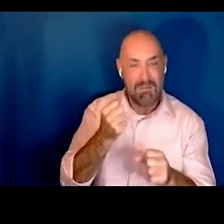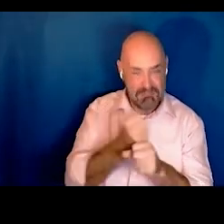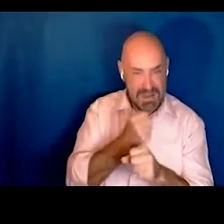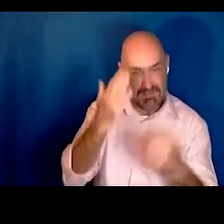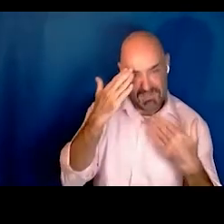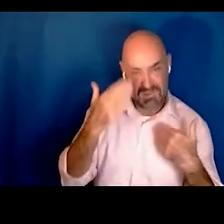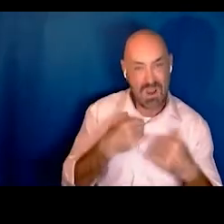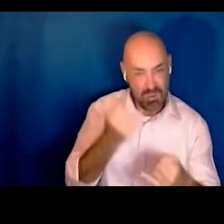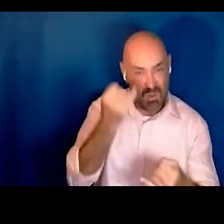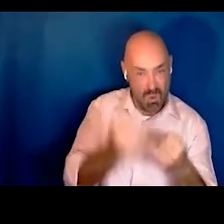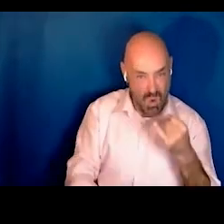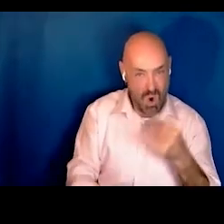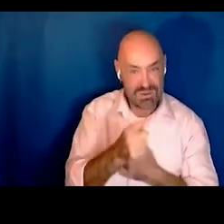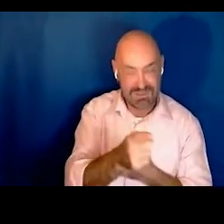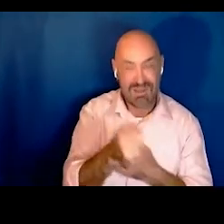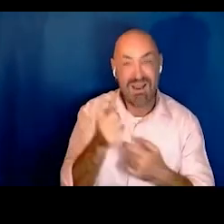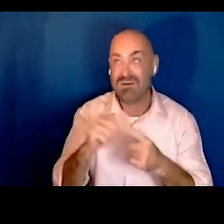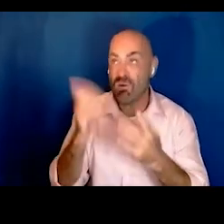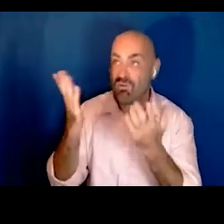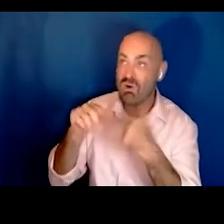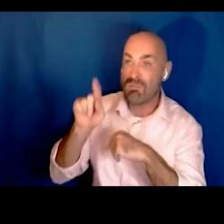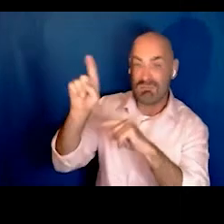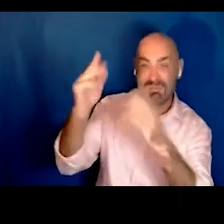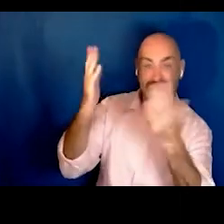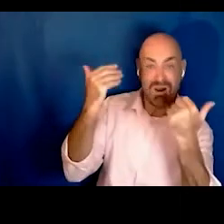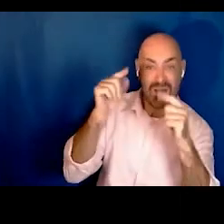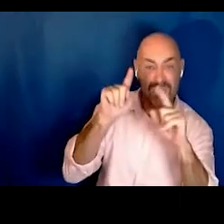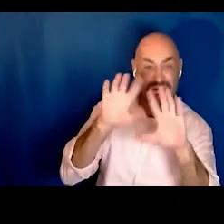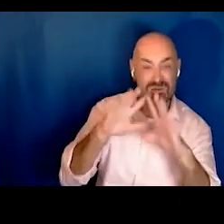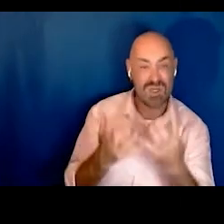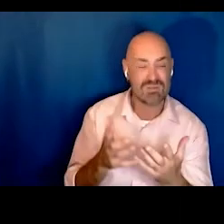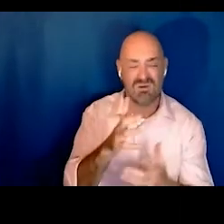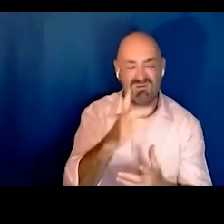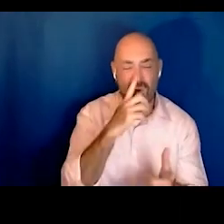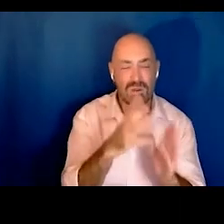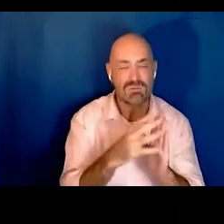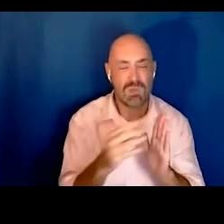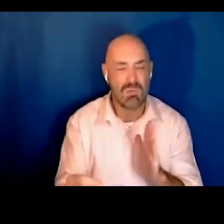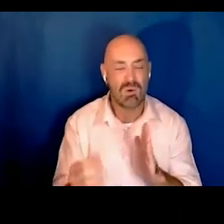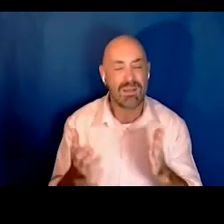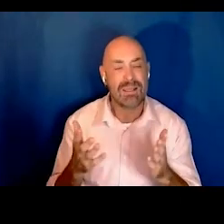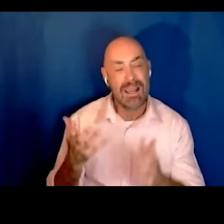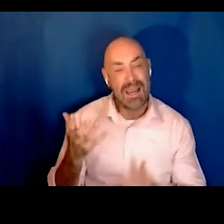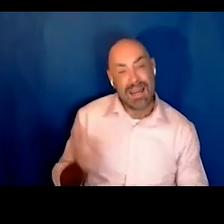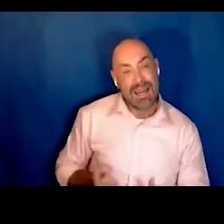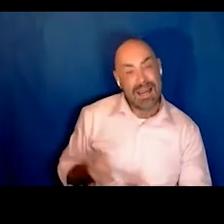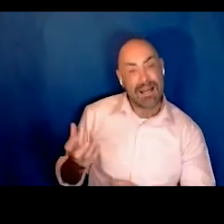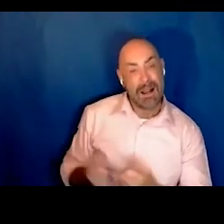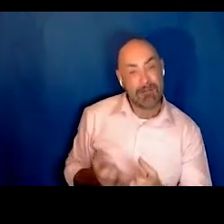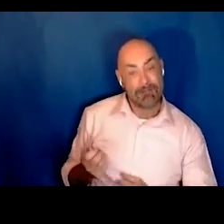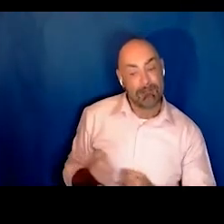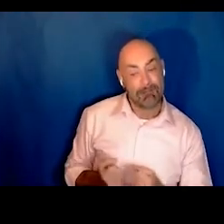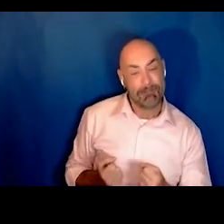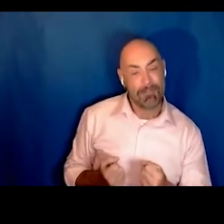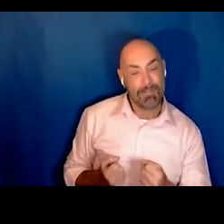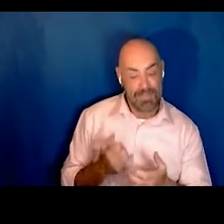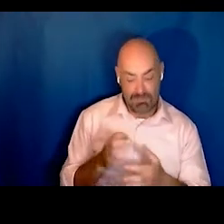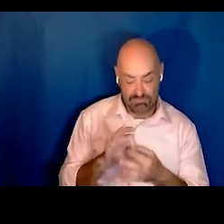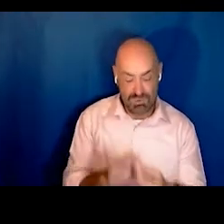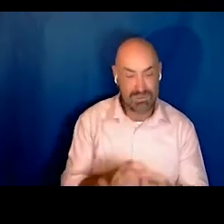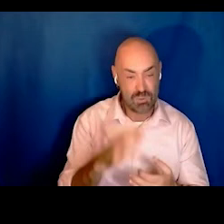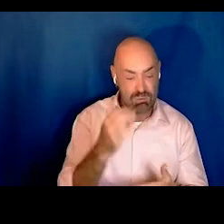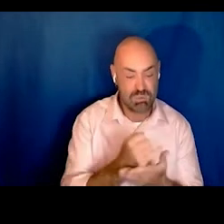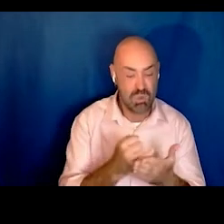they also worsen climate change. For example, income inequality is associated with poor mental health, but